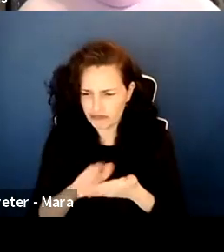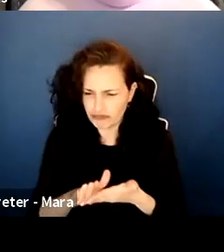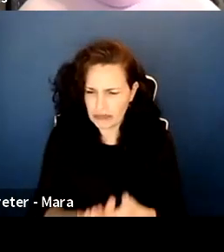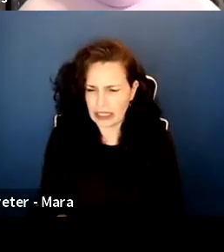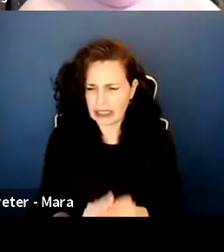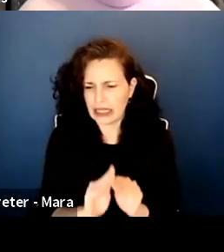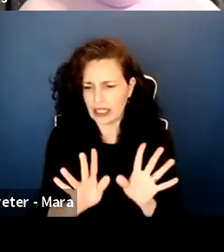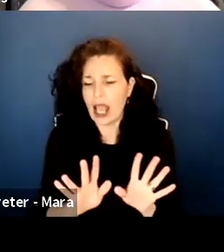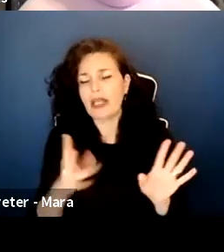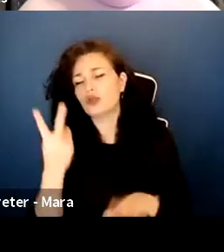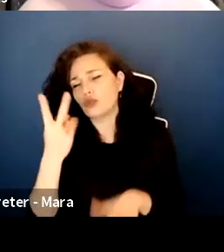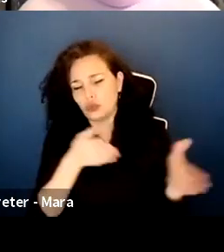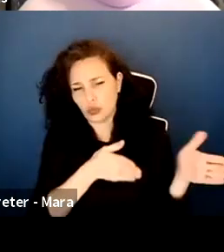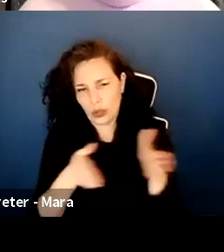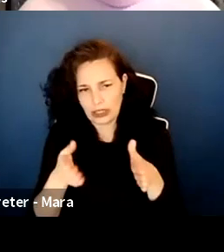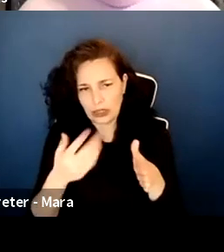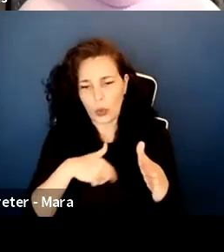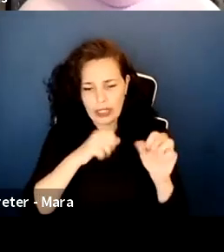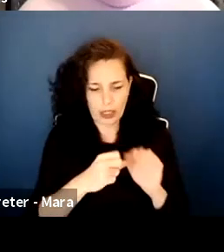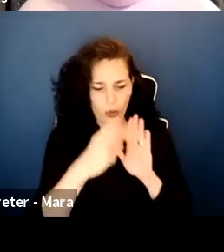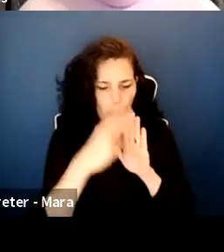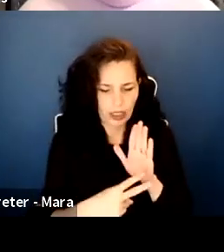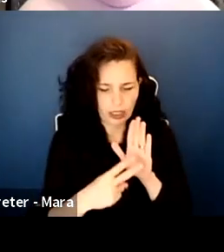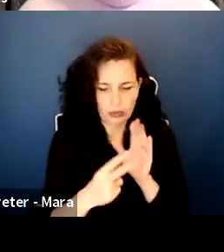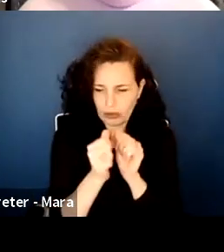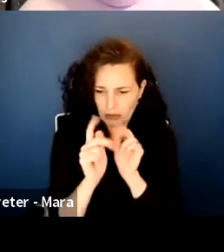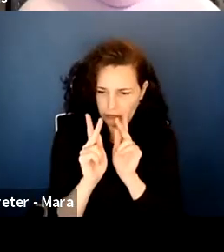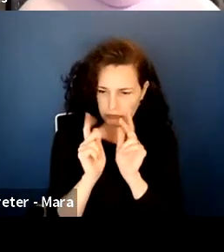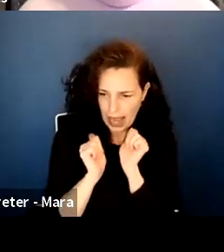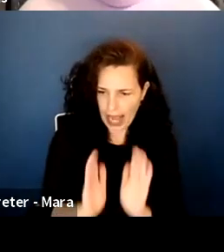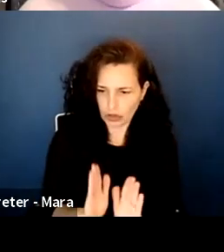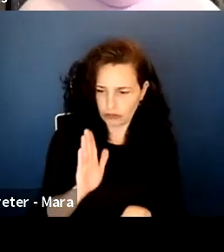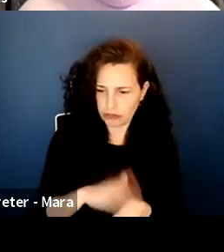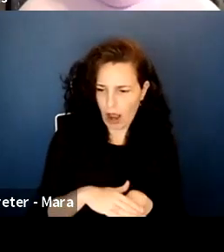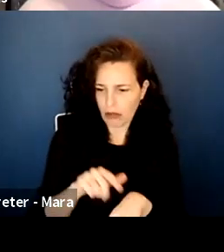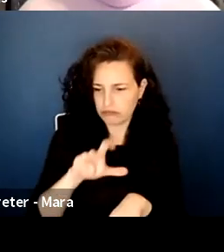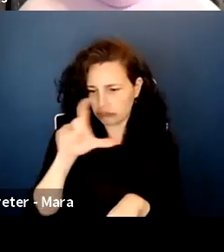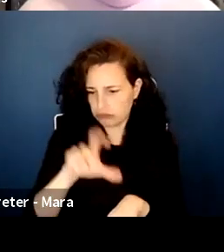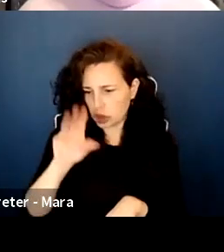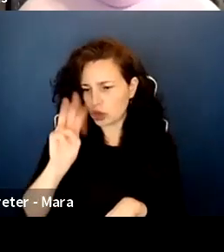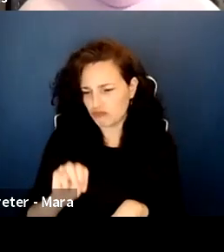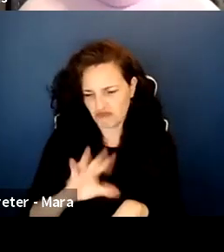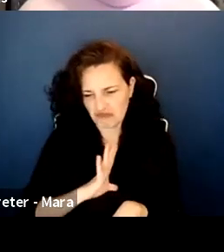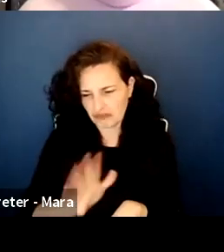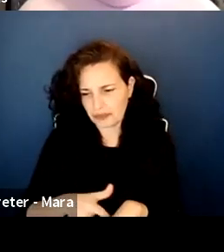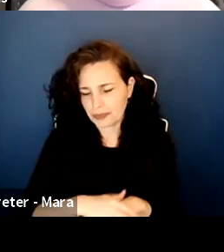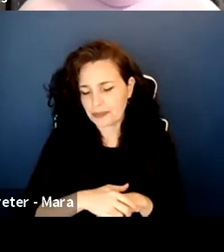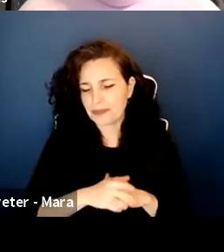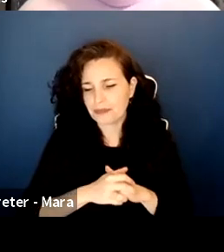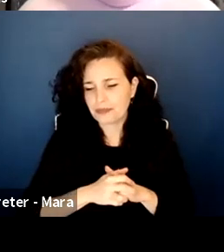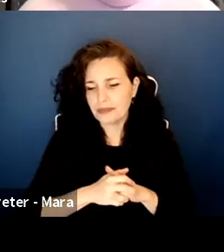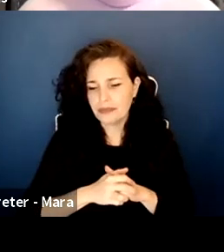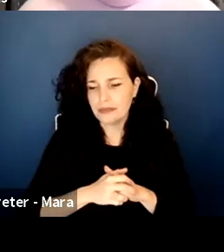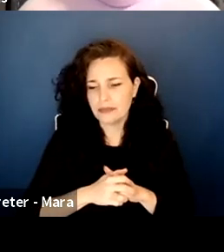we're doing it on Zoom, right? Which Yeah. I always find it helps me with their focus often. But a